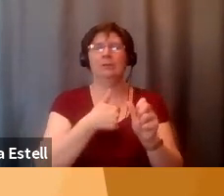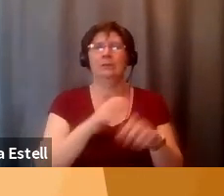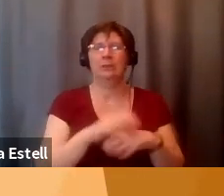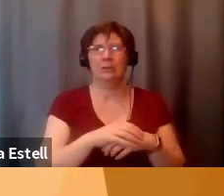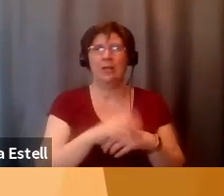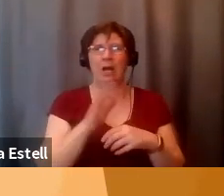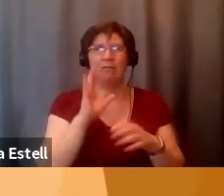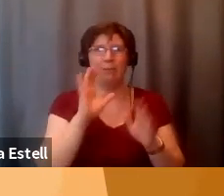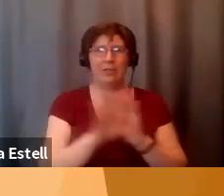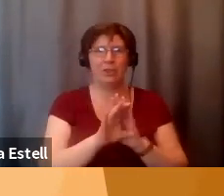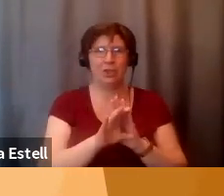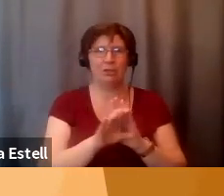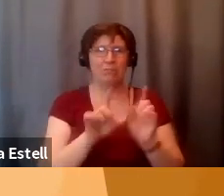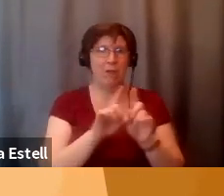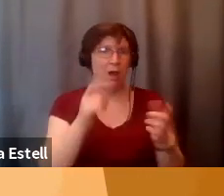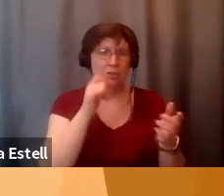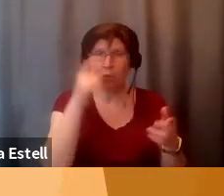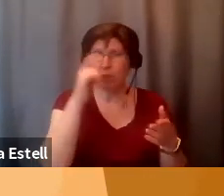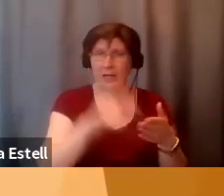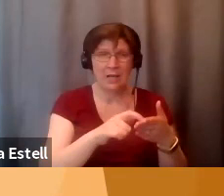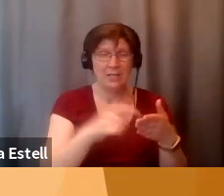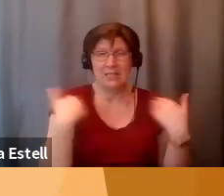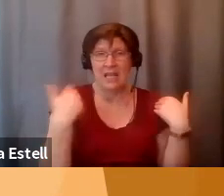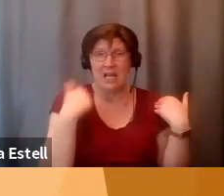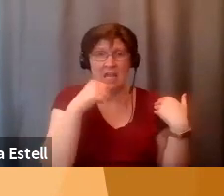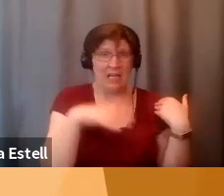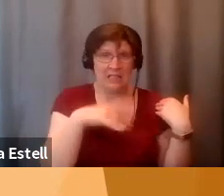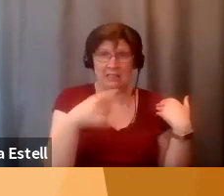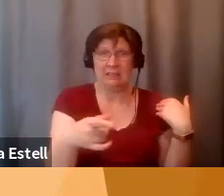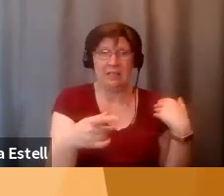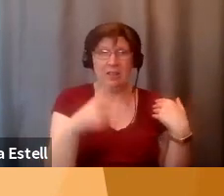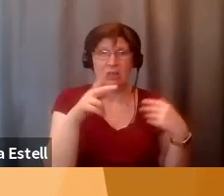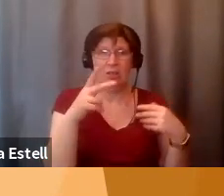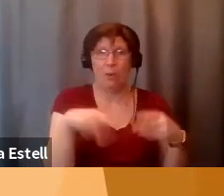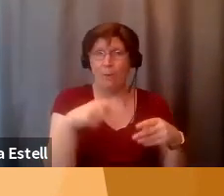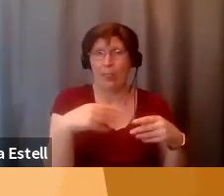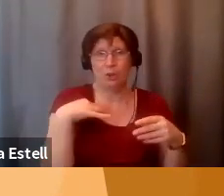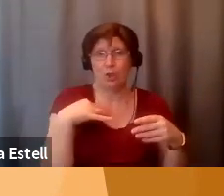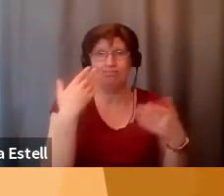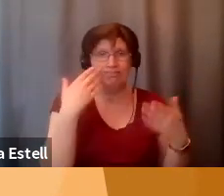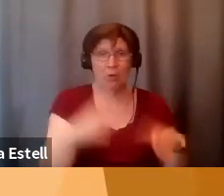of the picture, but I don't recognize the young lady. Next slide.